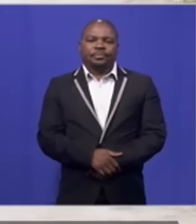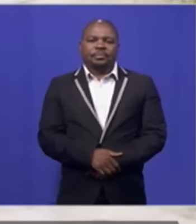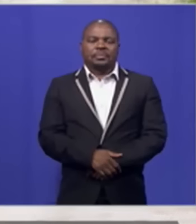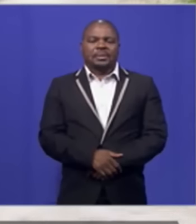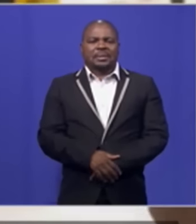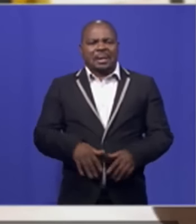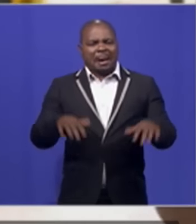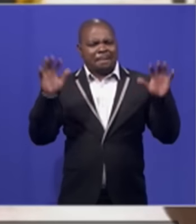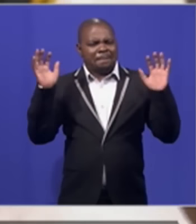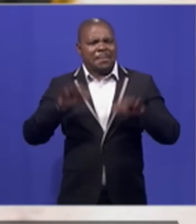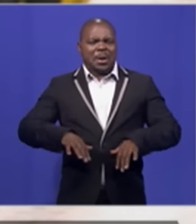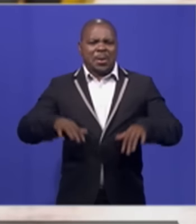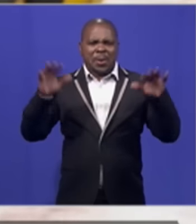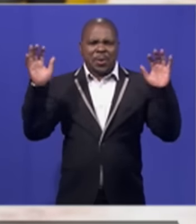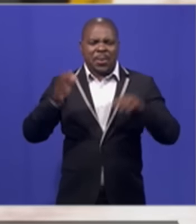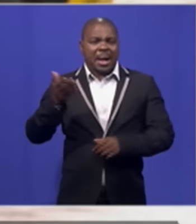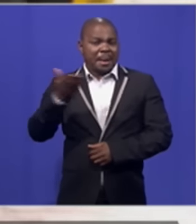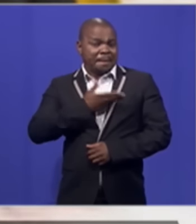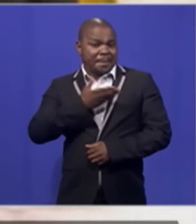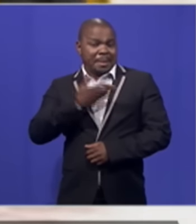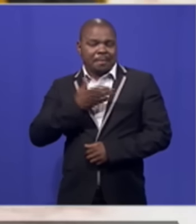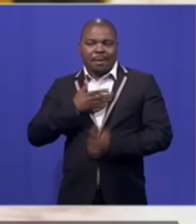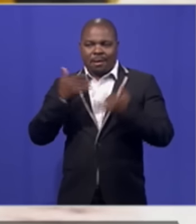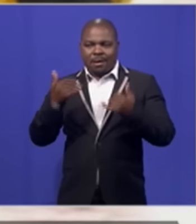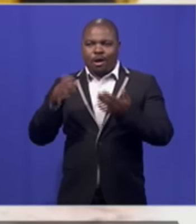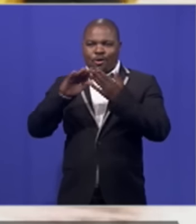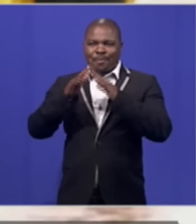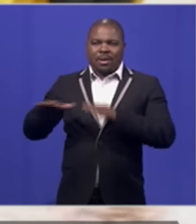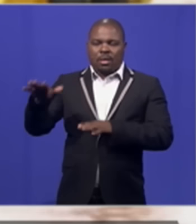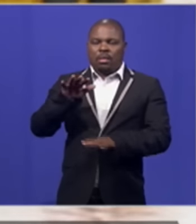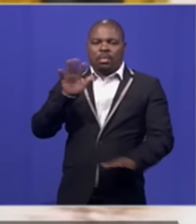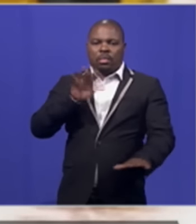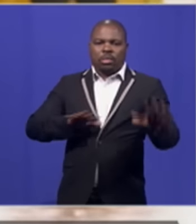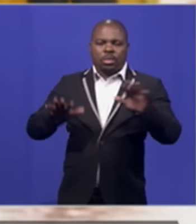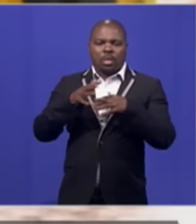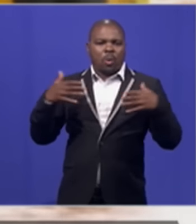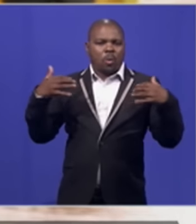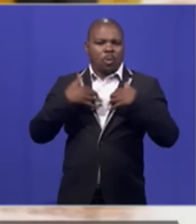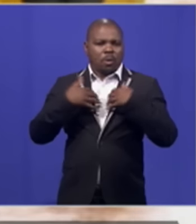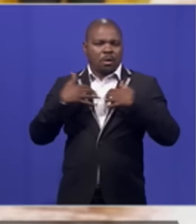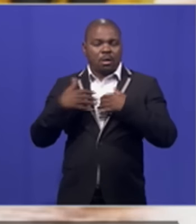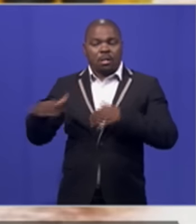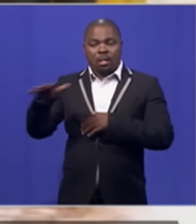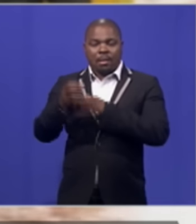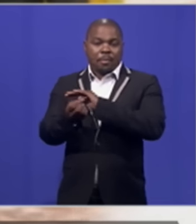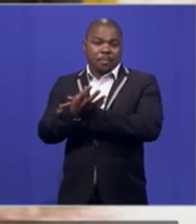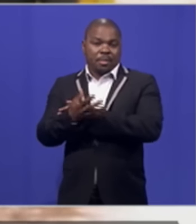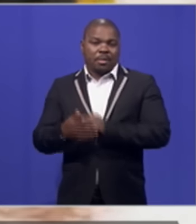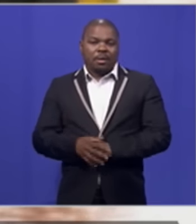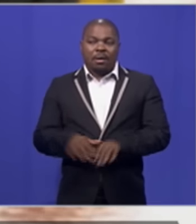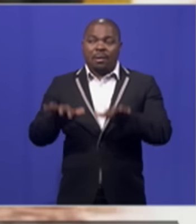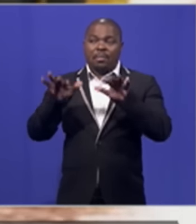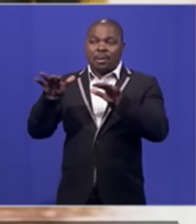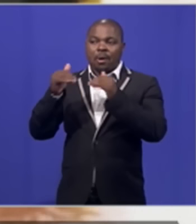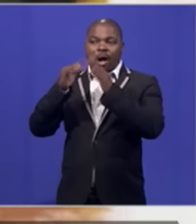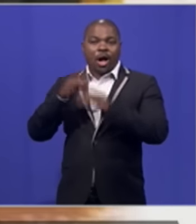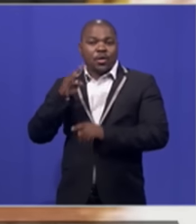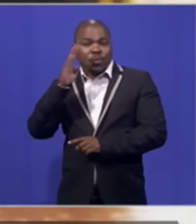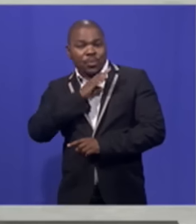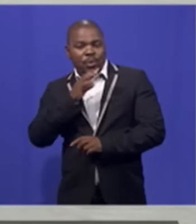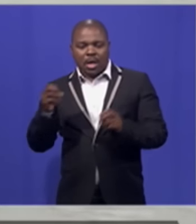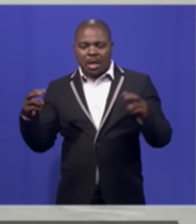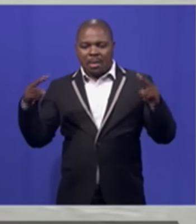Dipula tse neleng ka matla di sile baahi ba le maemong a hlobaetsang Mpumalanga. Baahi ha ba sana bodulo, marogo